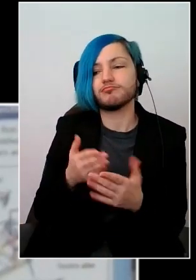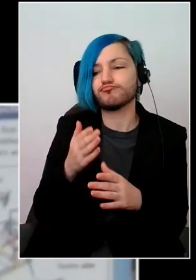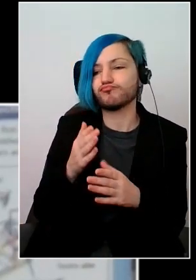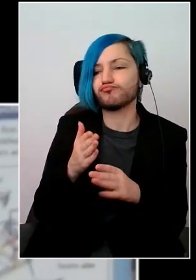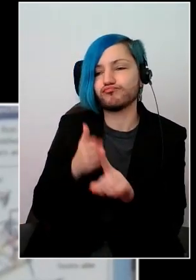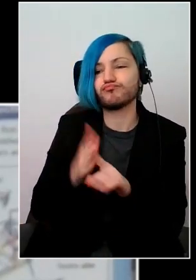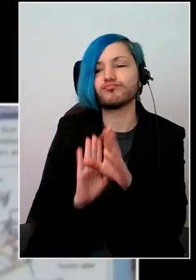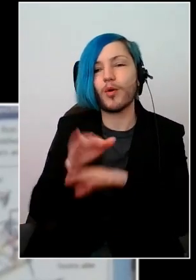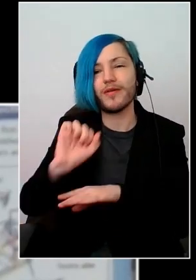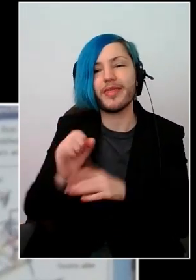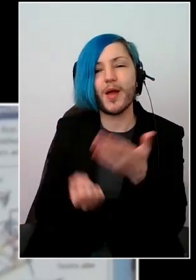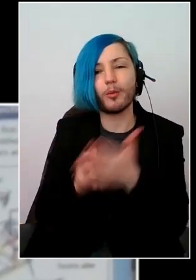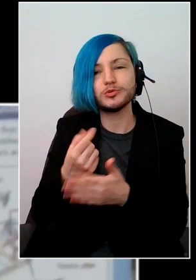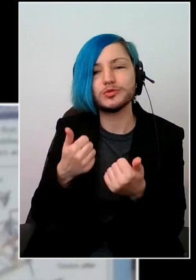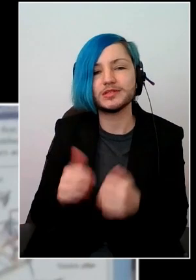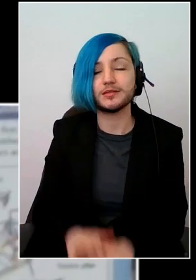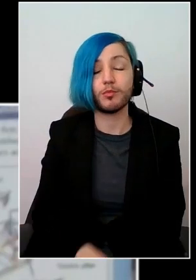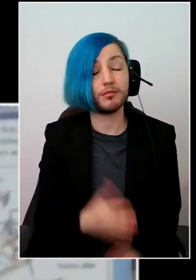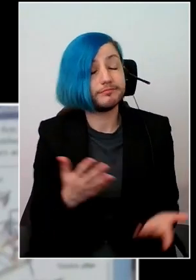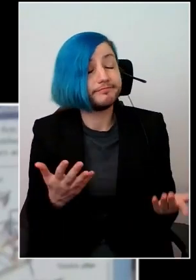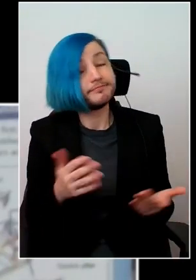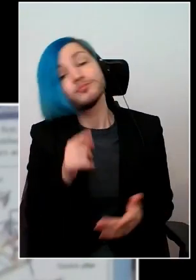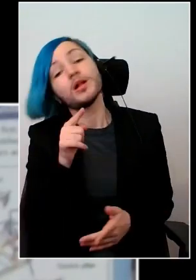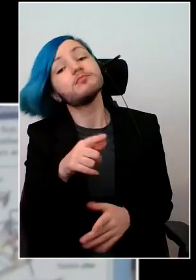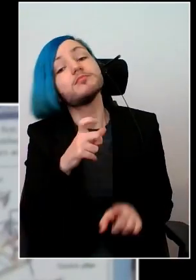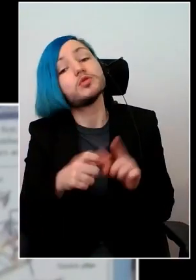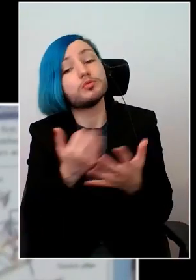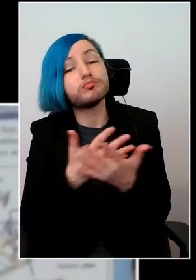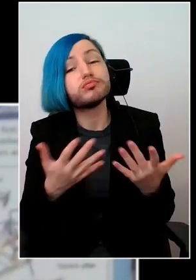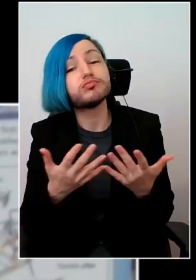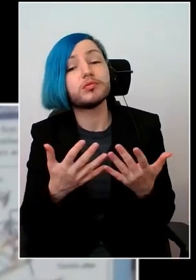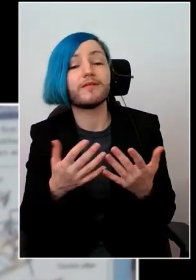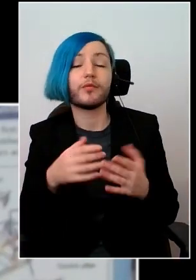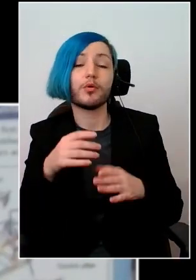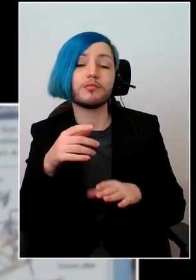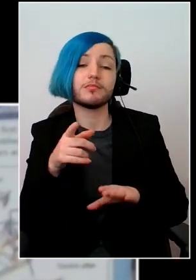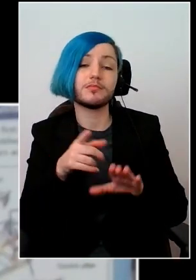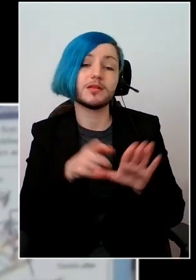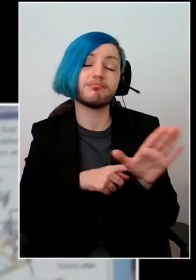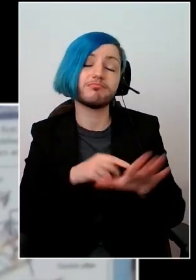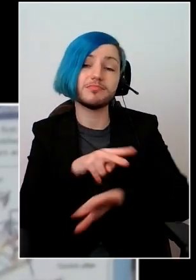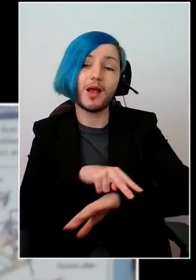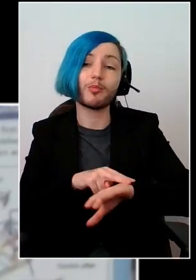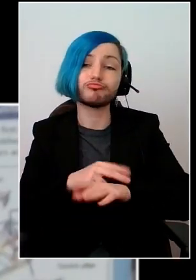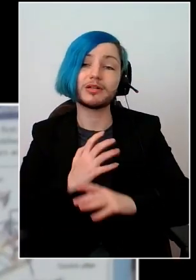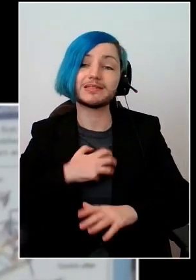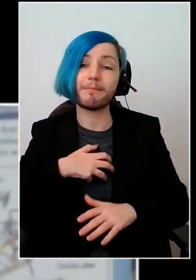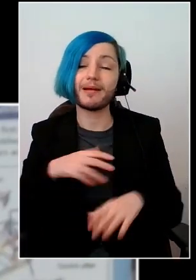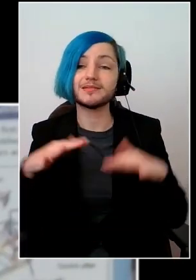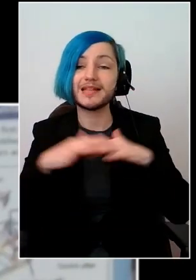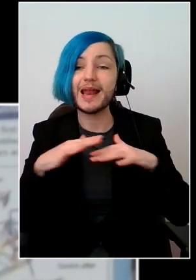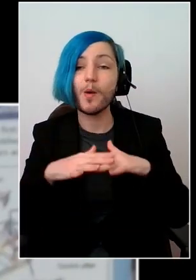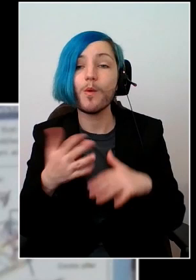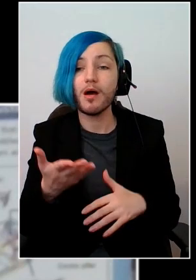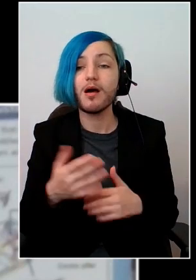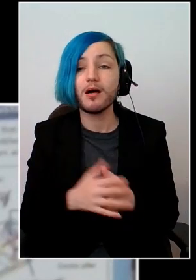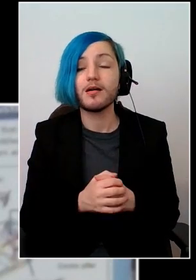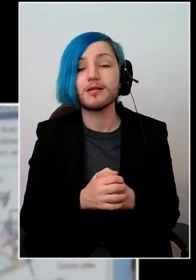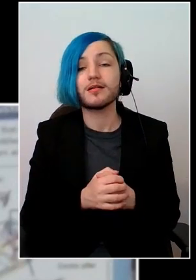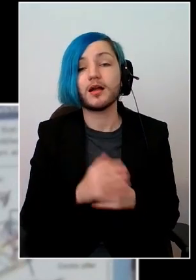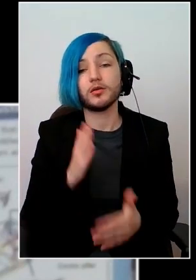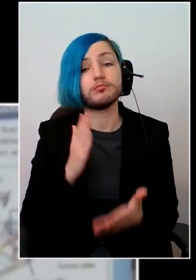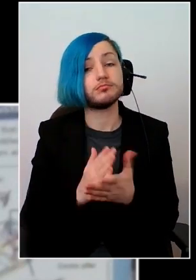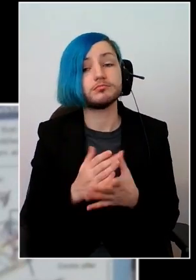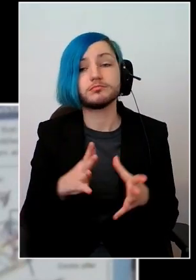Well, you do an awful lot for the Young Apprentice Ambassador Network, and you're certainly a big